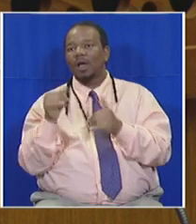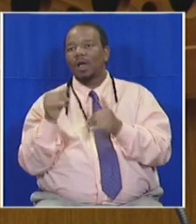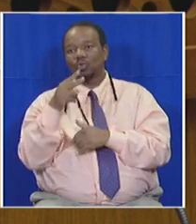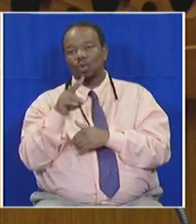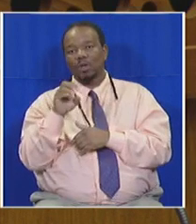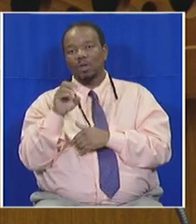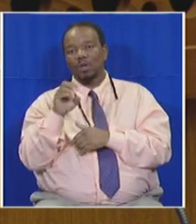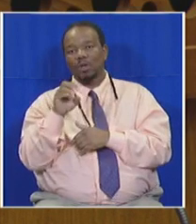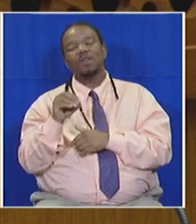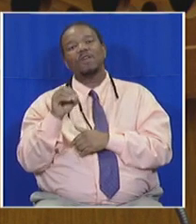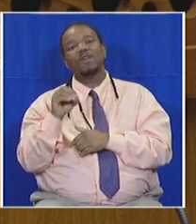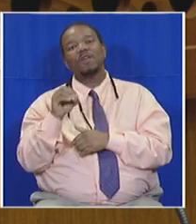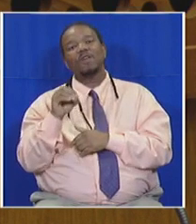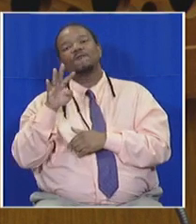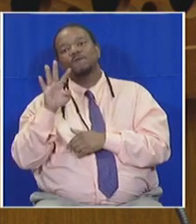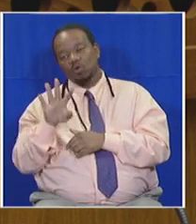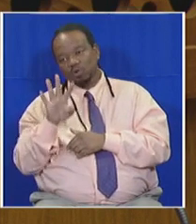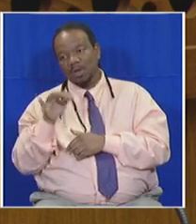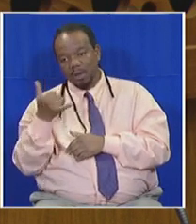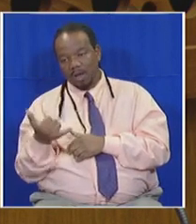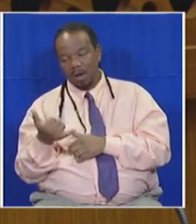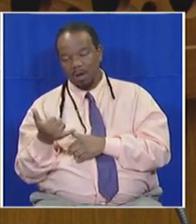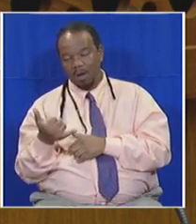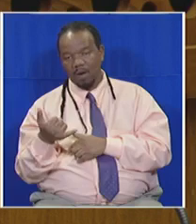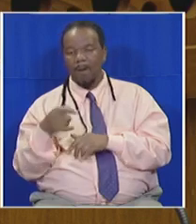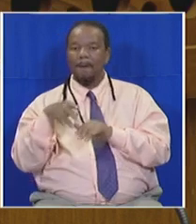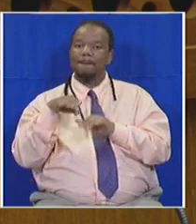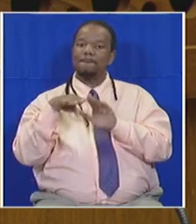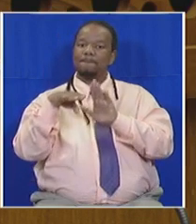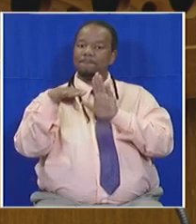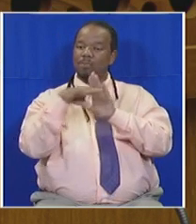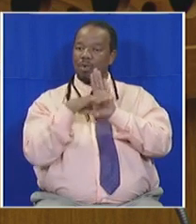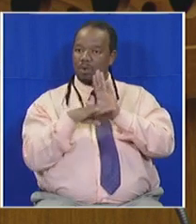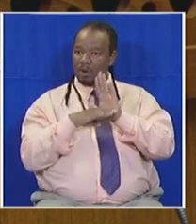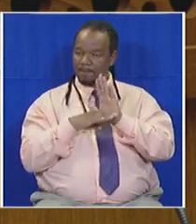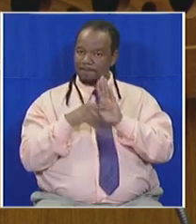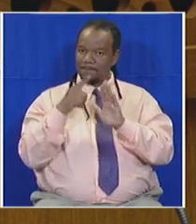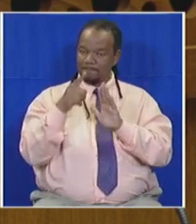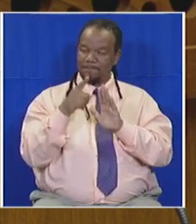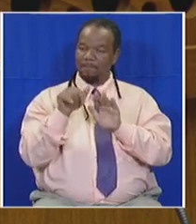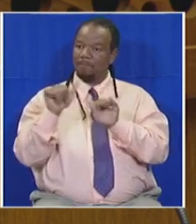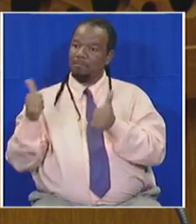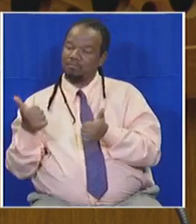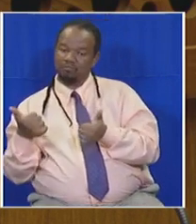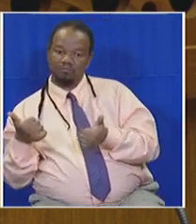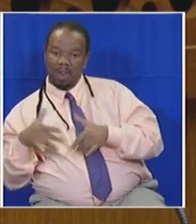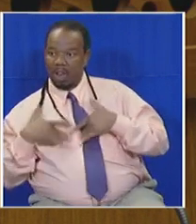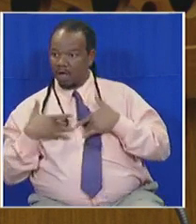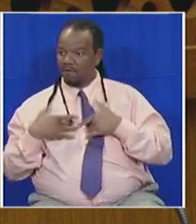2014. The impact of this program, particularly on the lives of poor people, has been